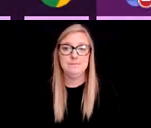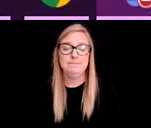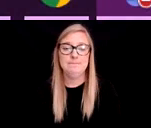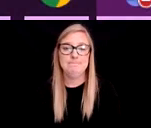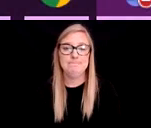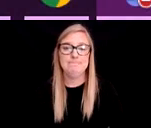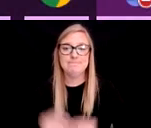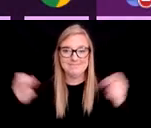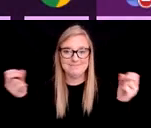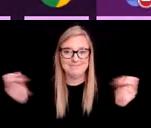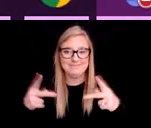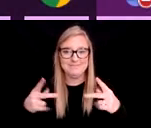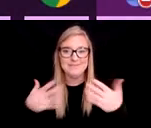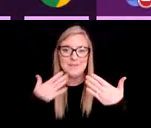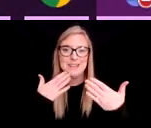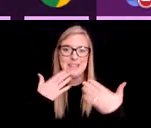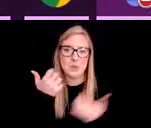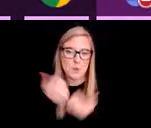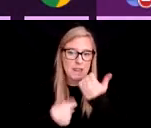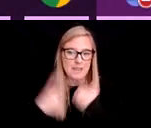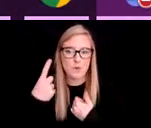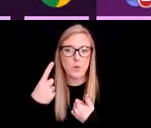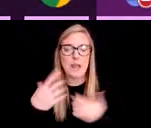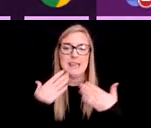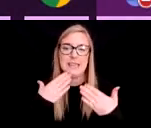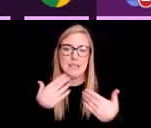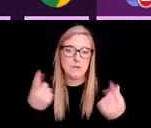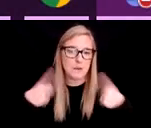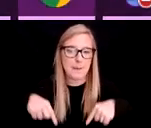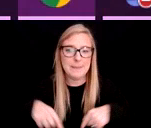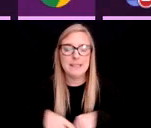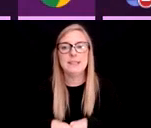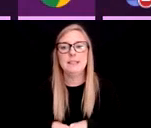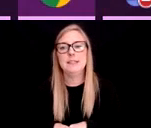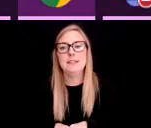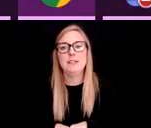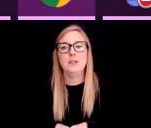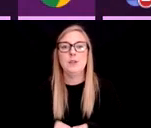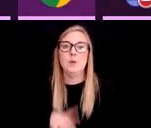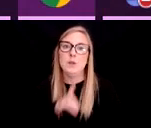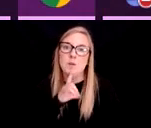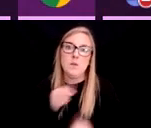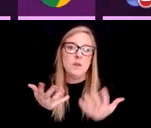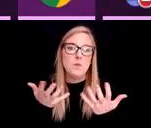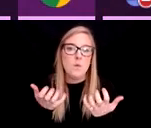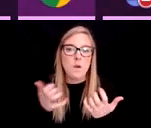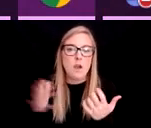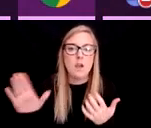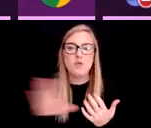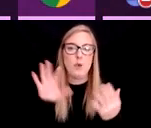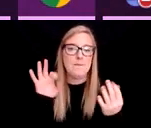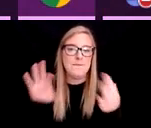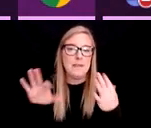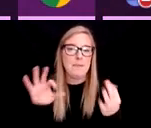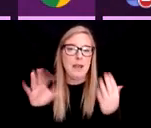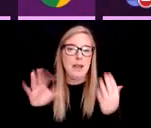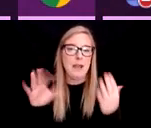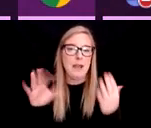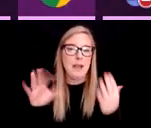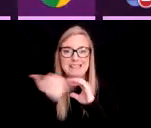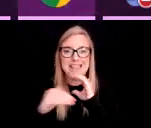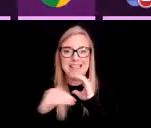All right, well, thank you everyone for coming. We really want your feedback, so expect an email with a